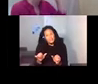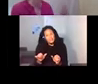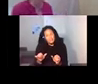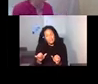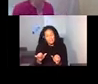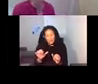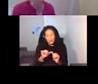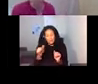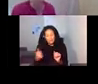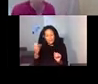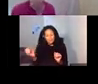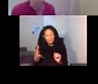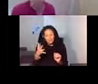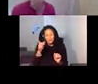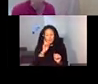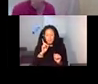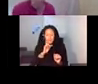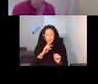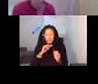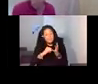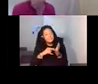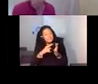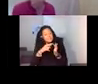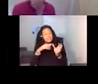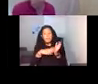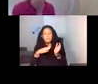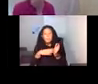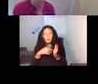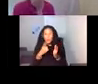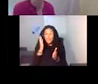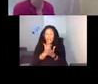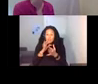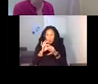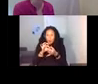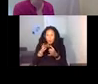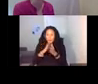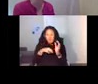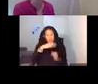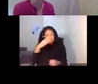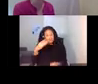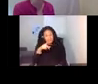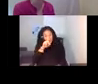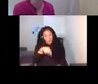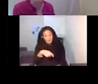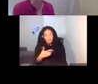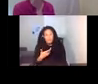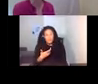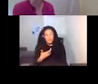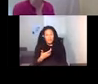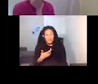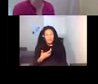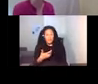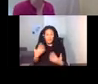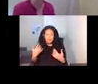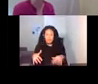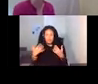next slide, we have the women in STEAMM who we've actually worked with from Essex. And as you can see, it's a very,